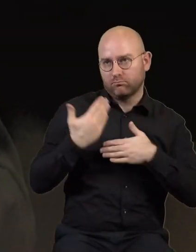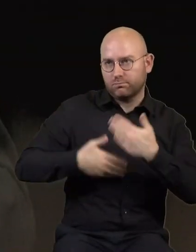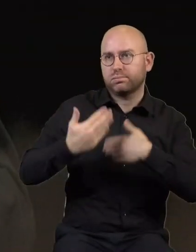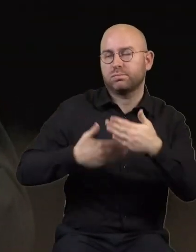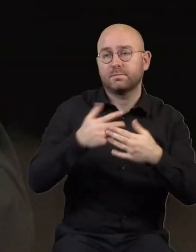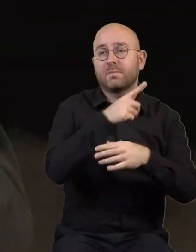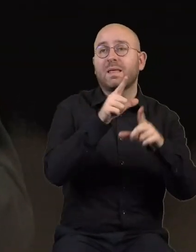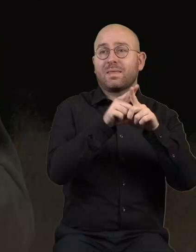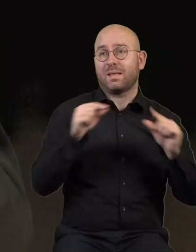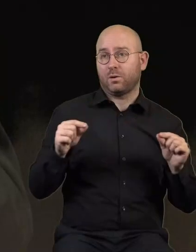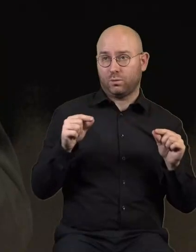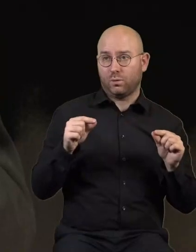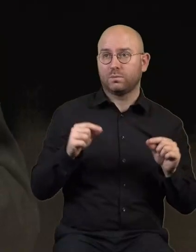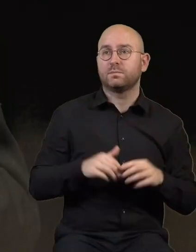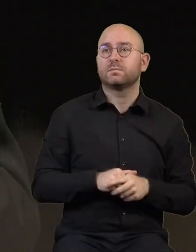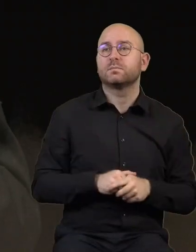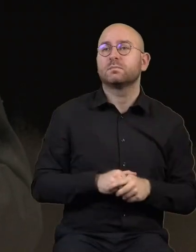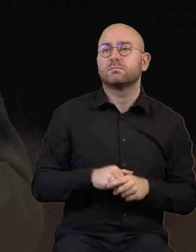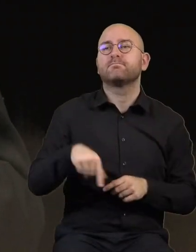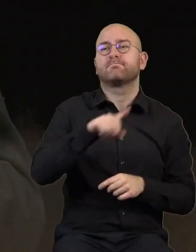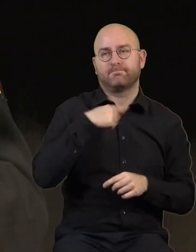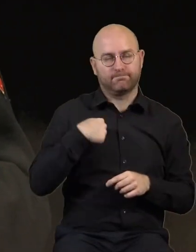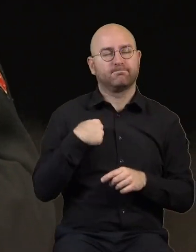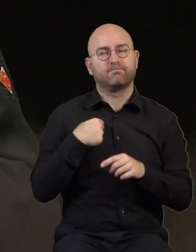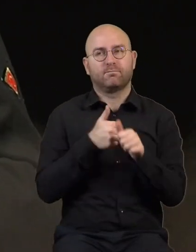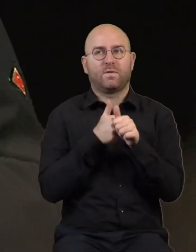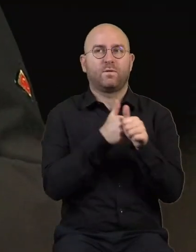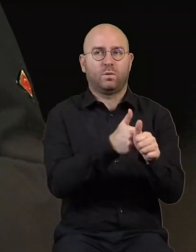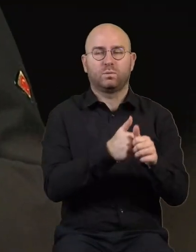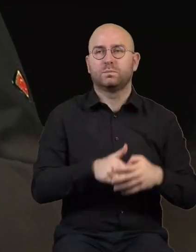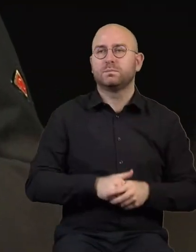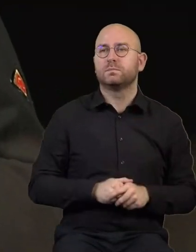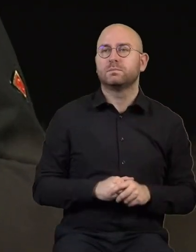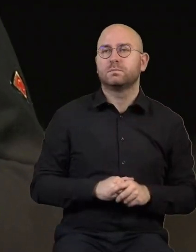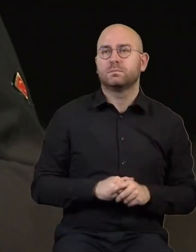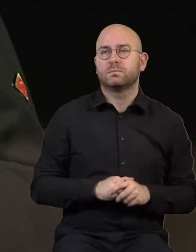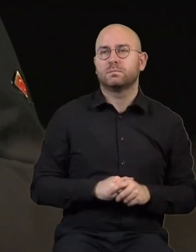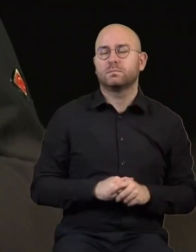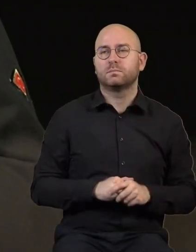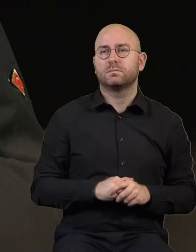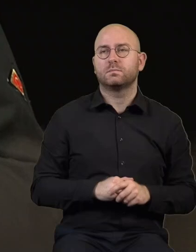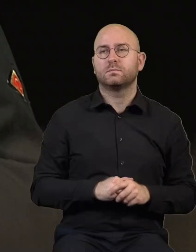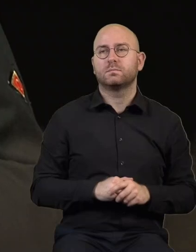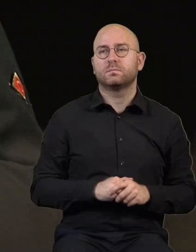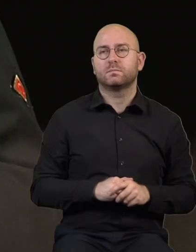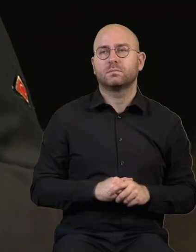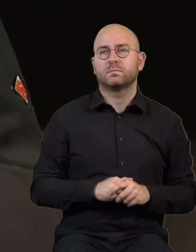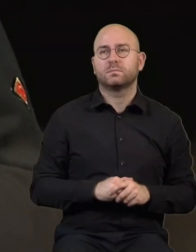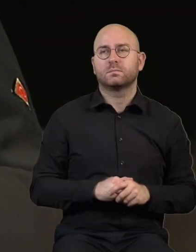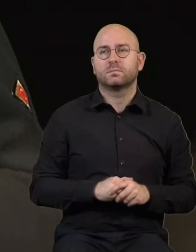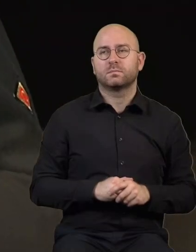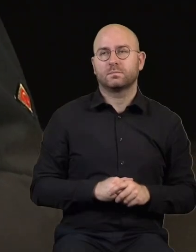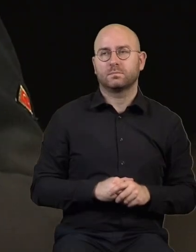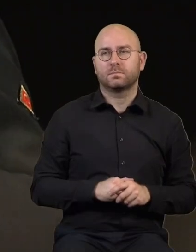From an EUMS, military staff perspective, we have the military requirements for military mobility. We are already at our